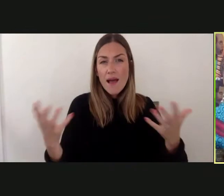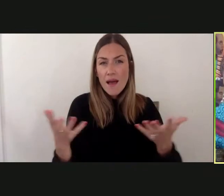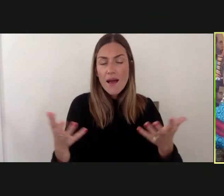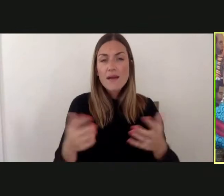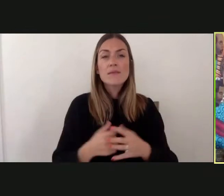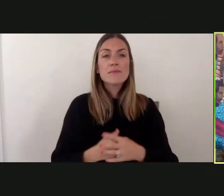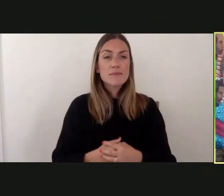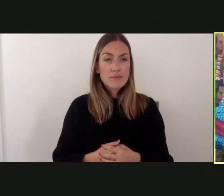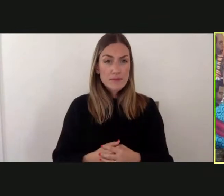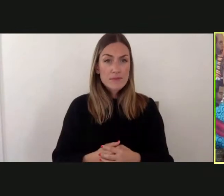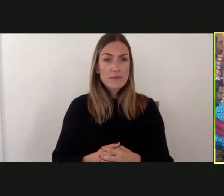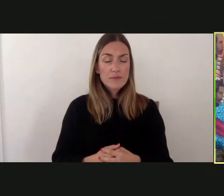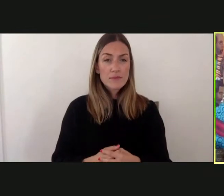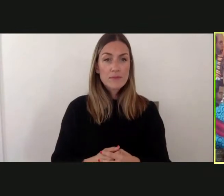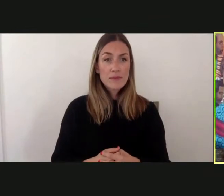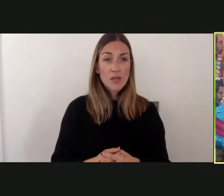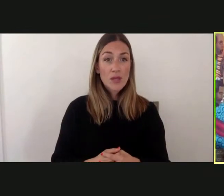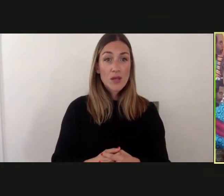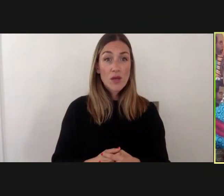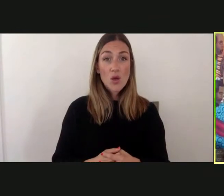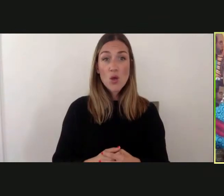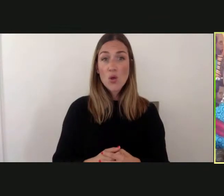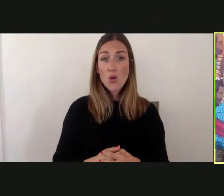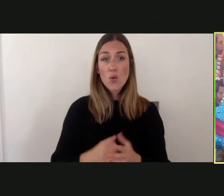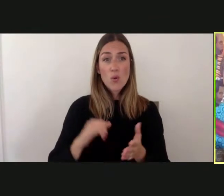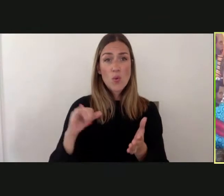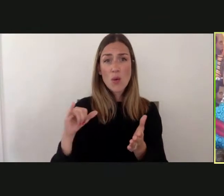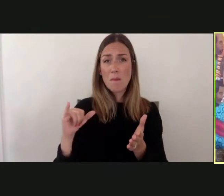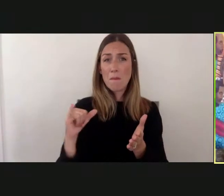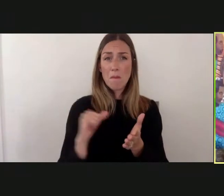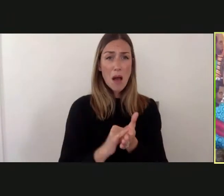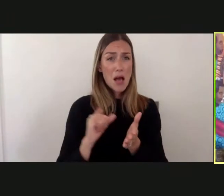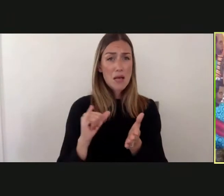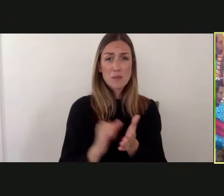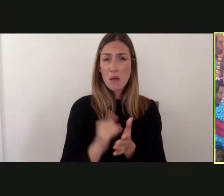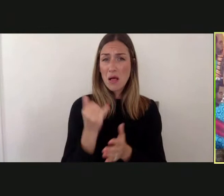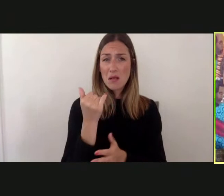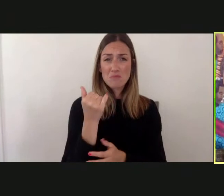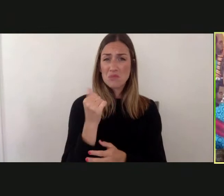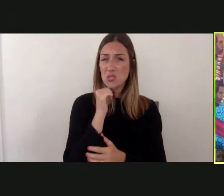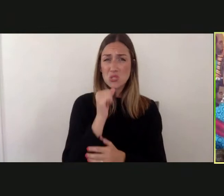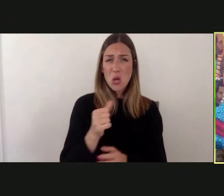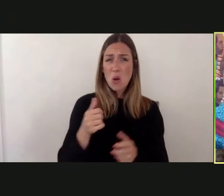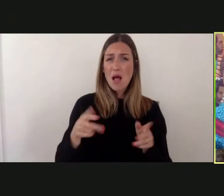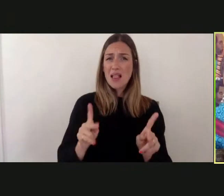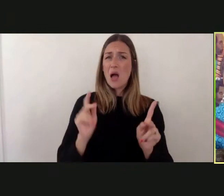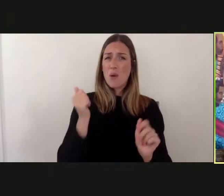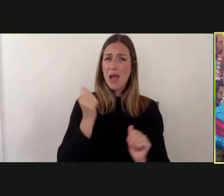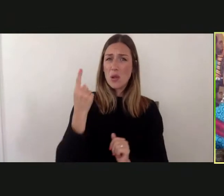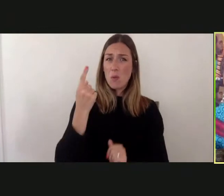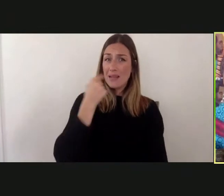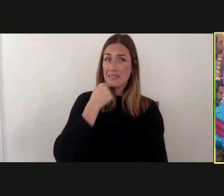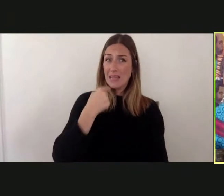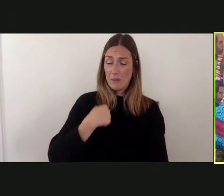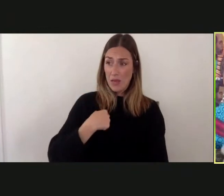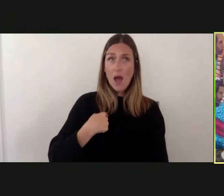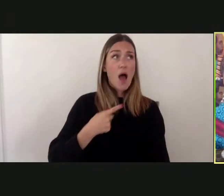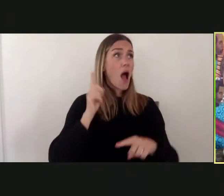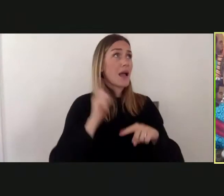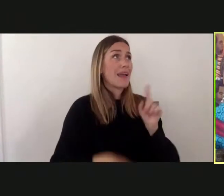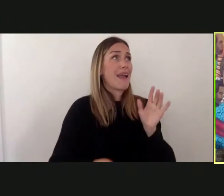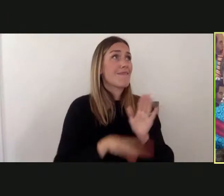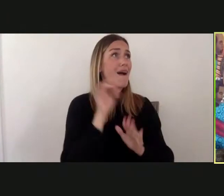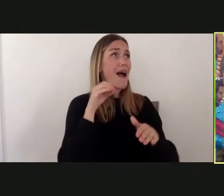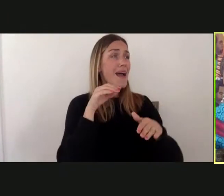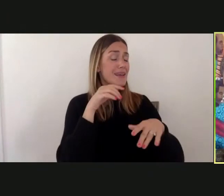there is no way that you should let anyone tell you that they can't get access to testing or